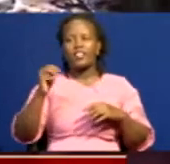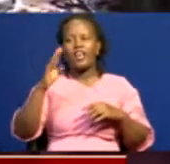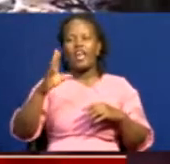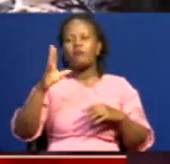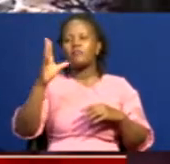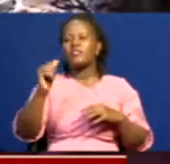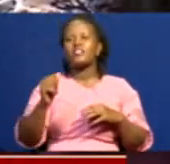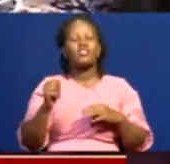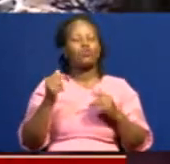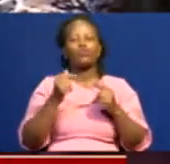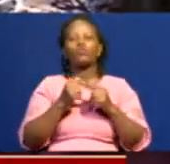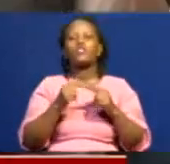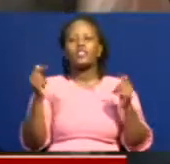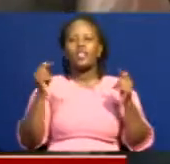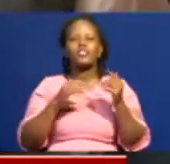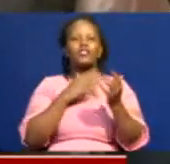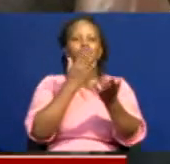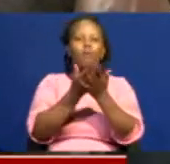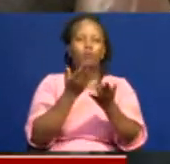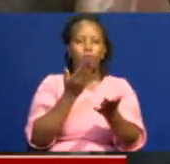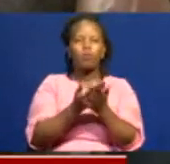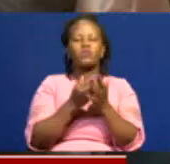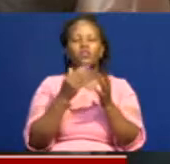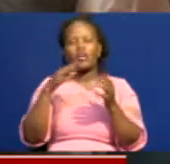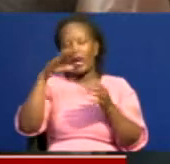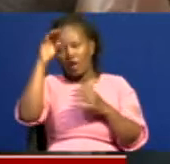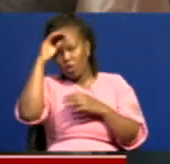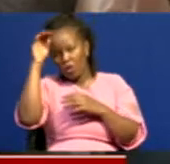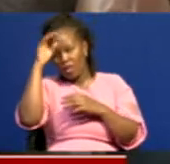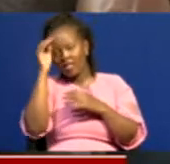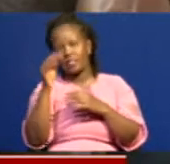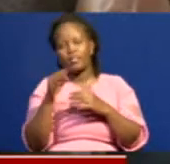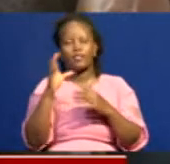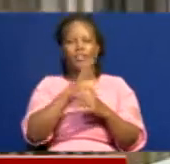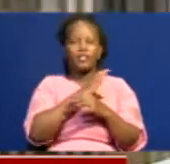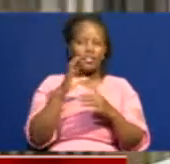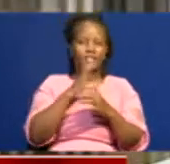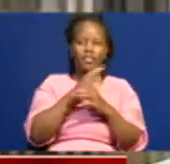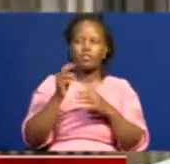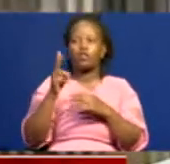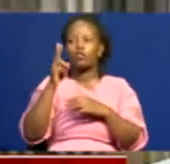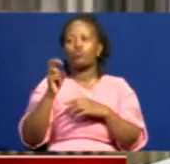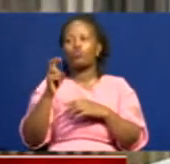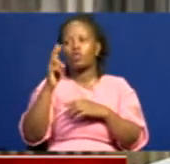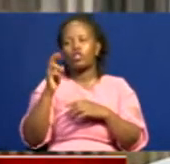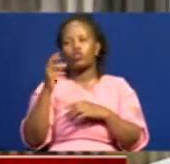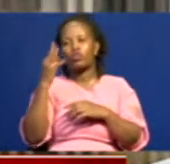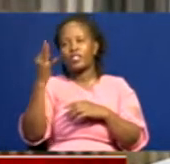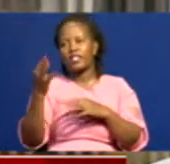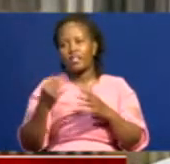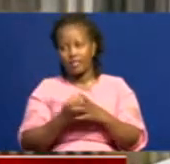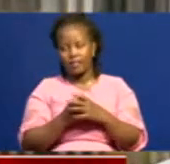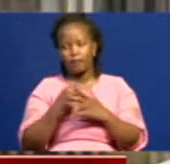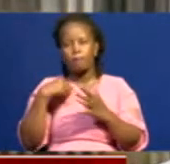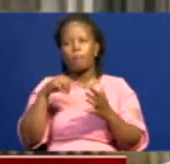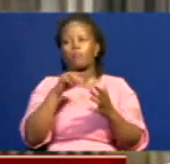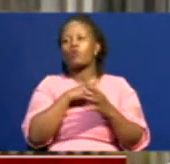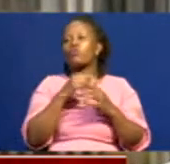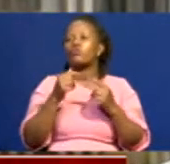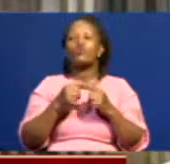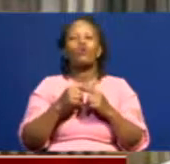entirety the proposed Alcoholics Drink Control Bill of 2023. Refused the bill in